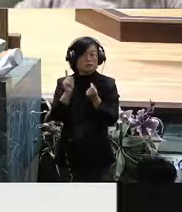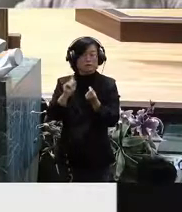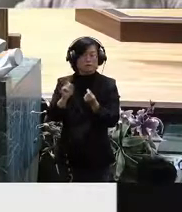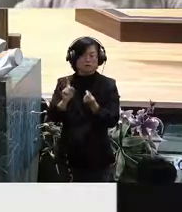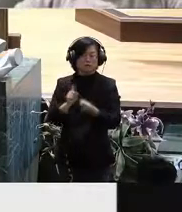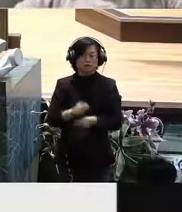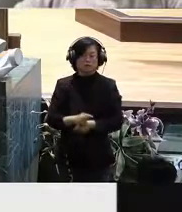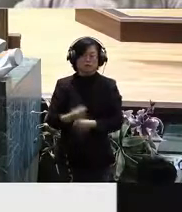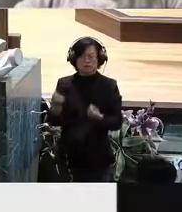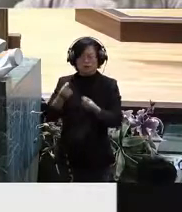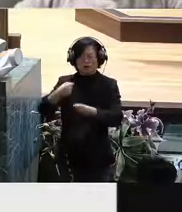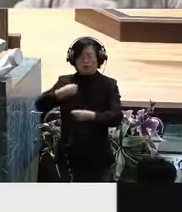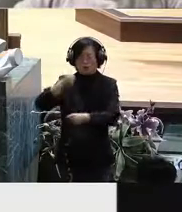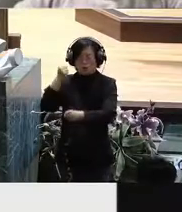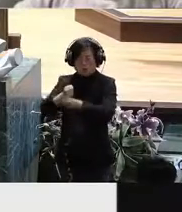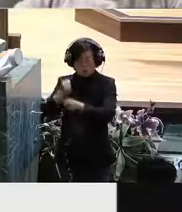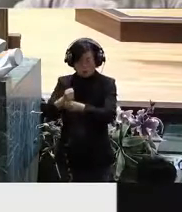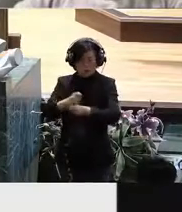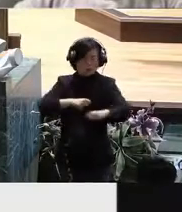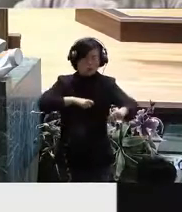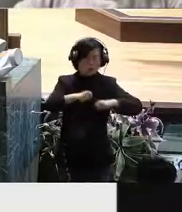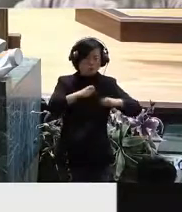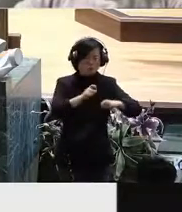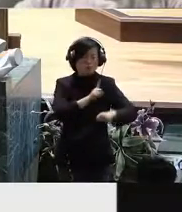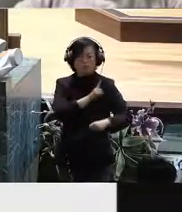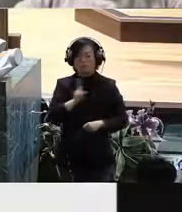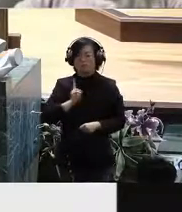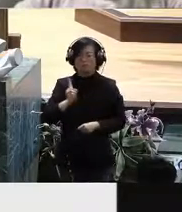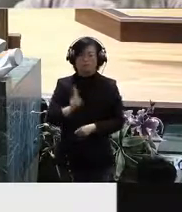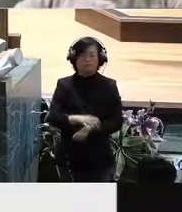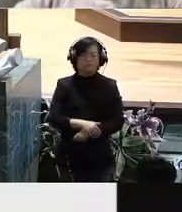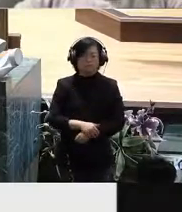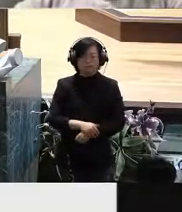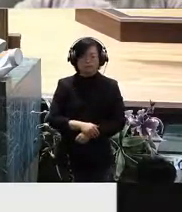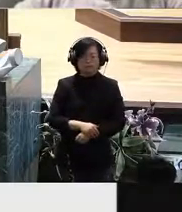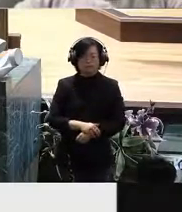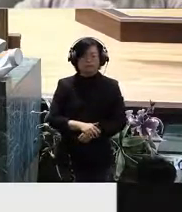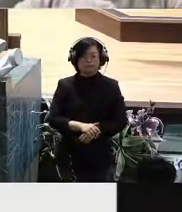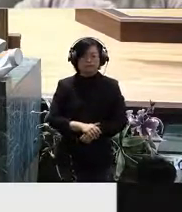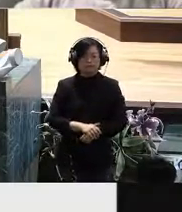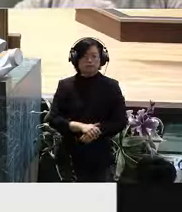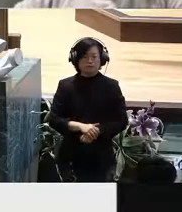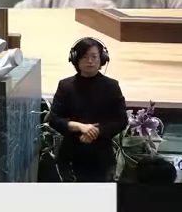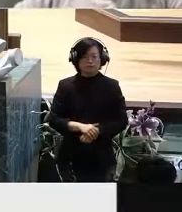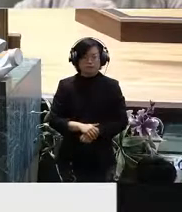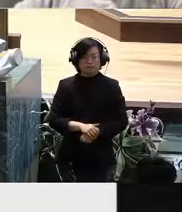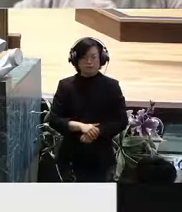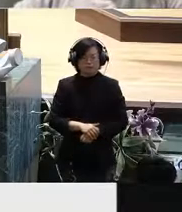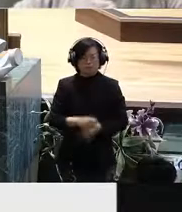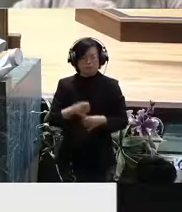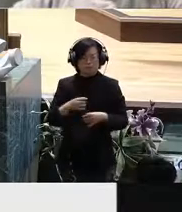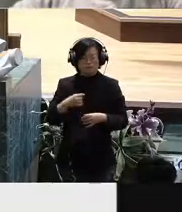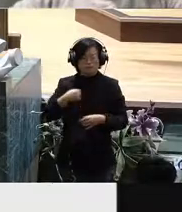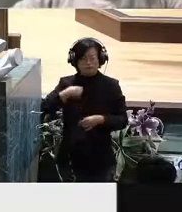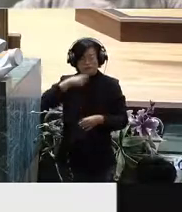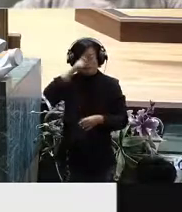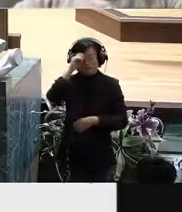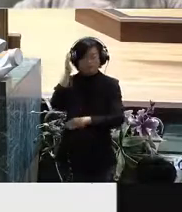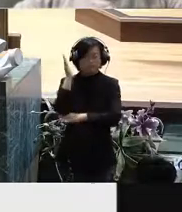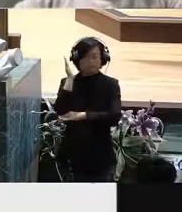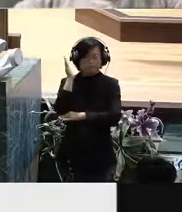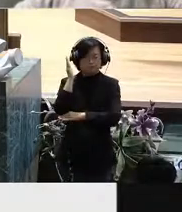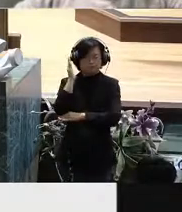platforms, documents, and whatever we could that can help promote open government. And I will